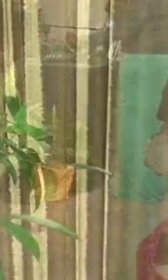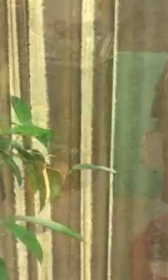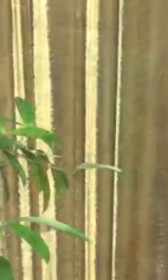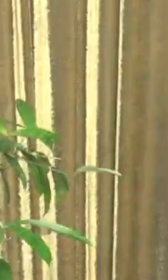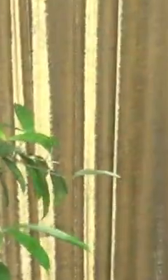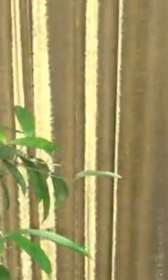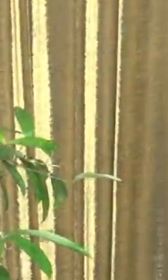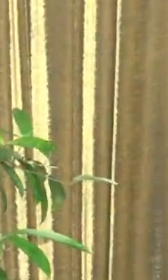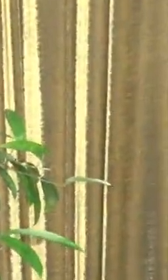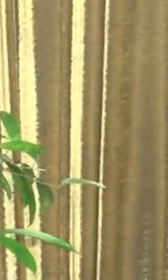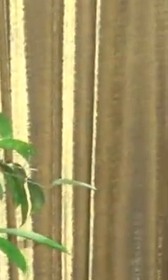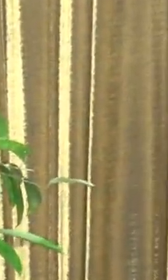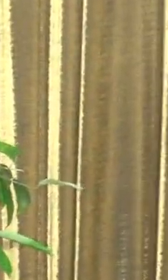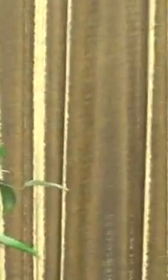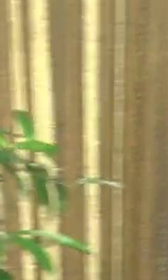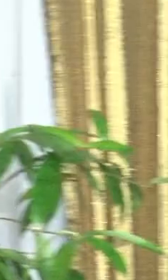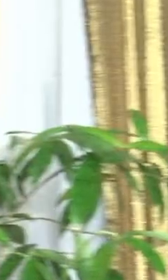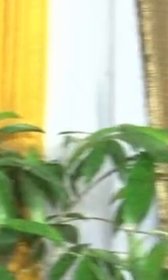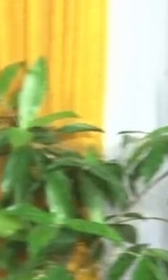The altar is open.